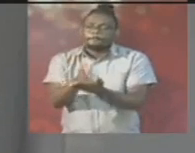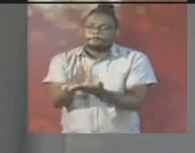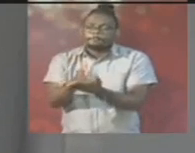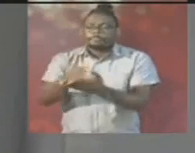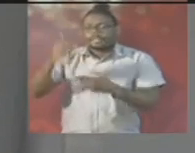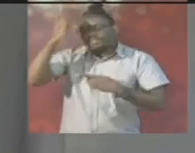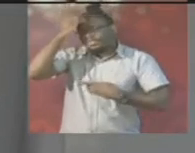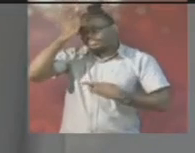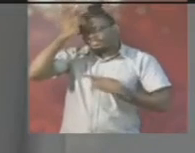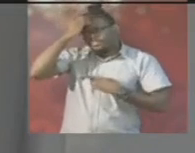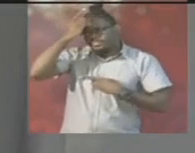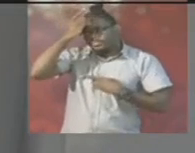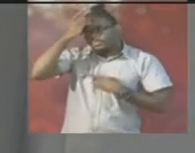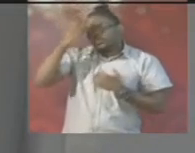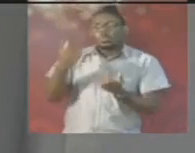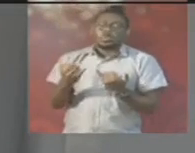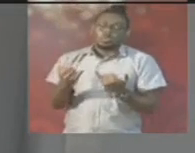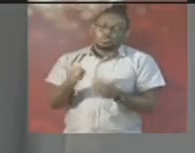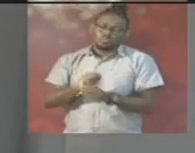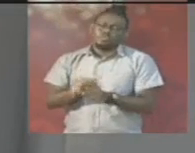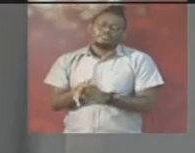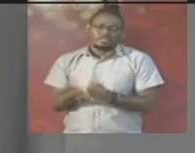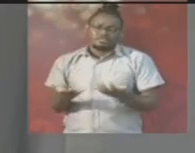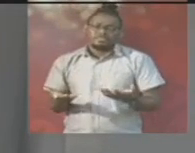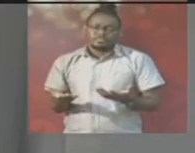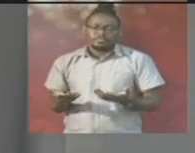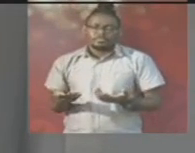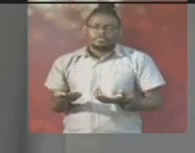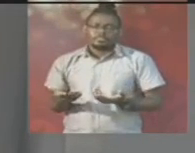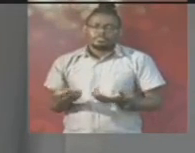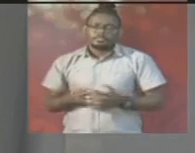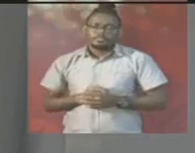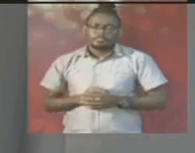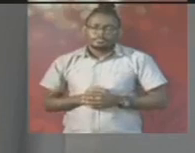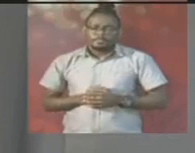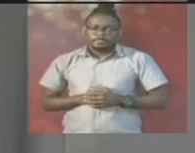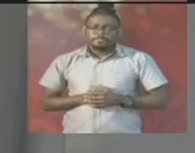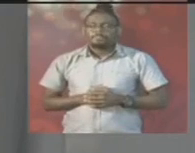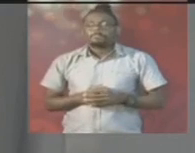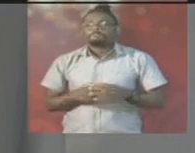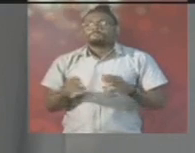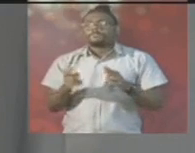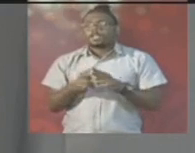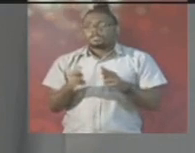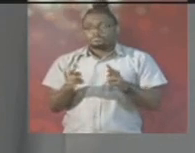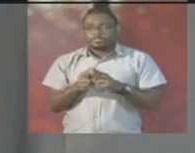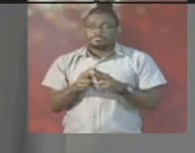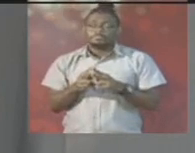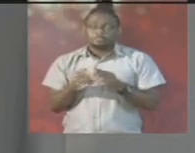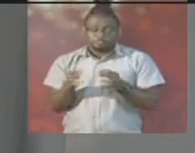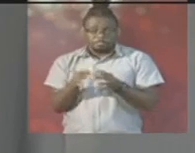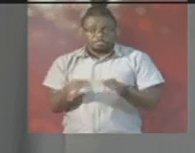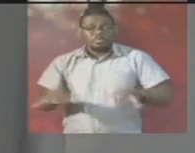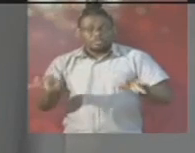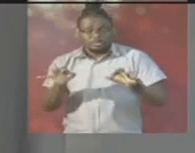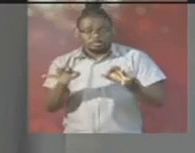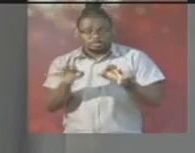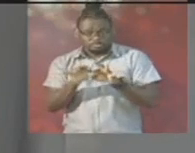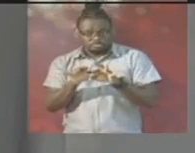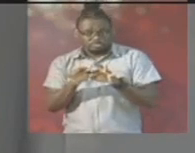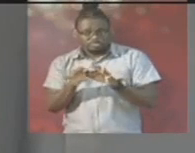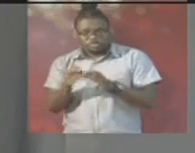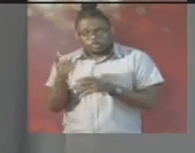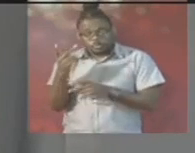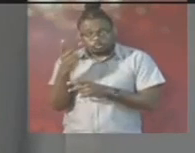case, COVID-19. It is absolutely essential, as we see our numbers